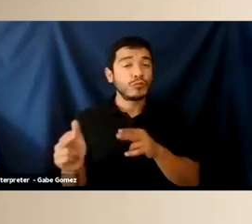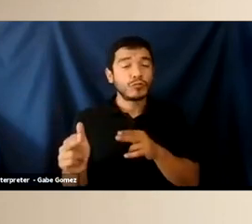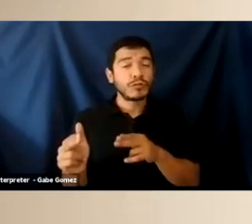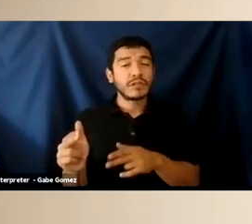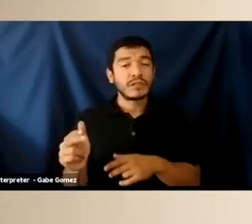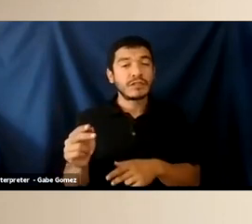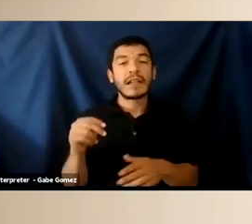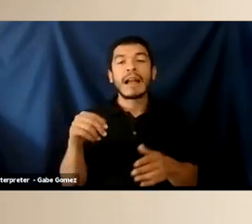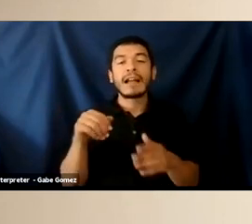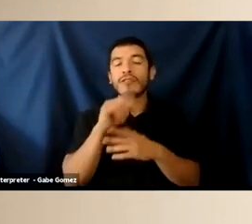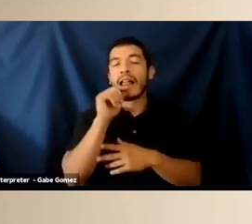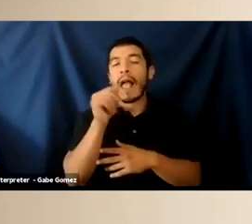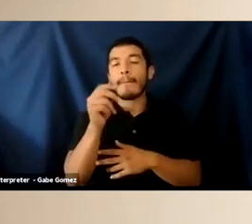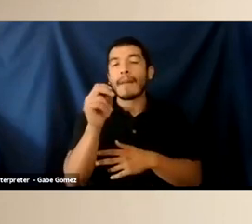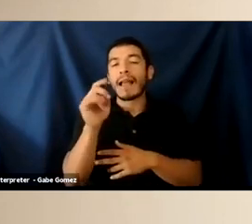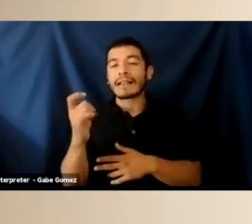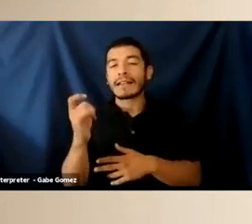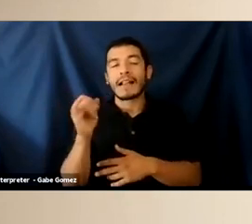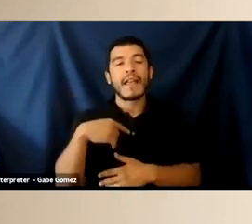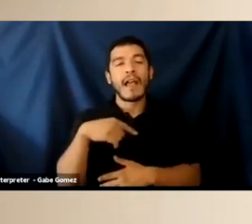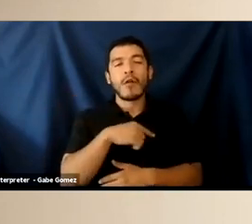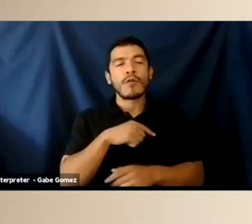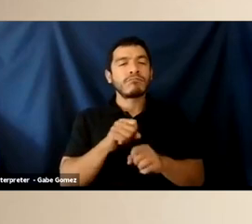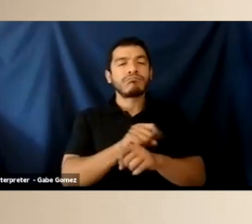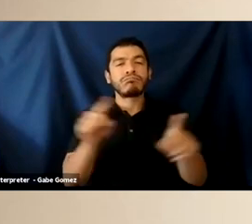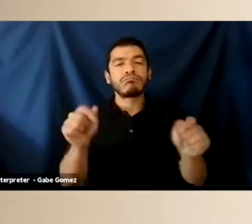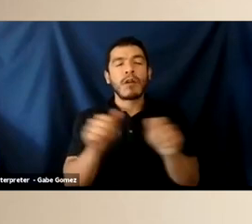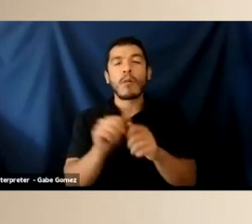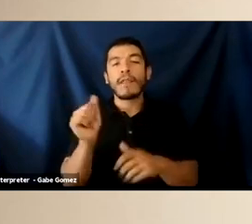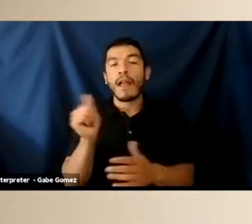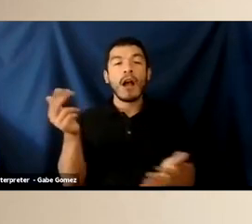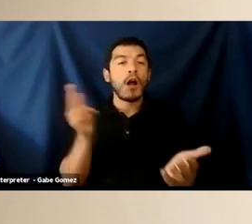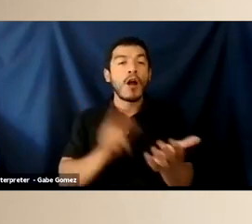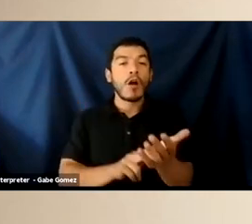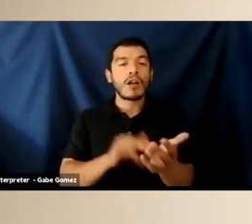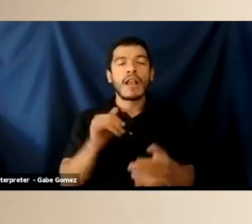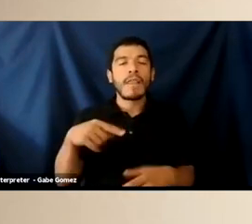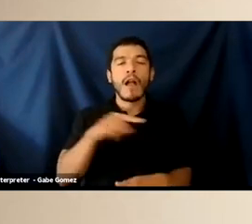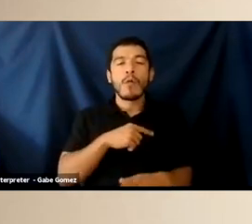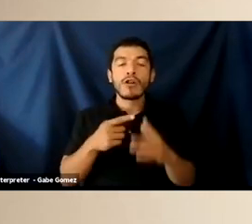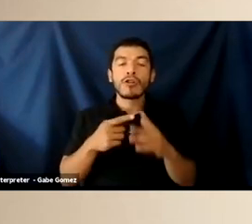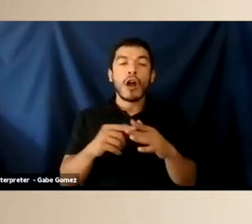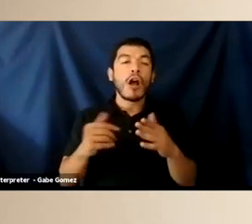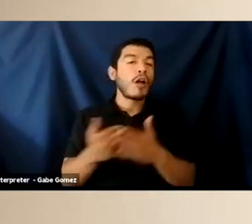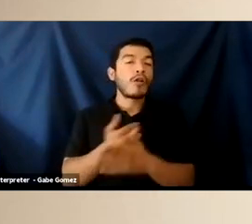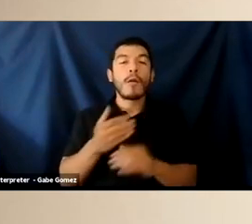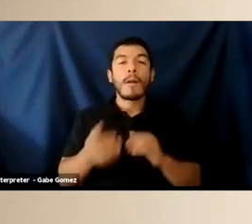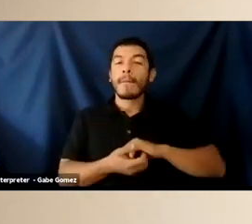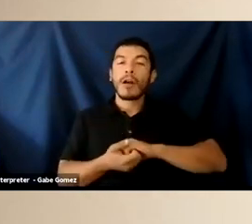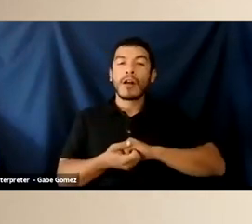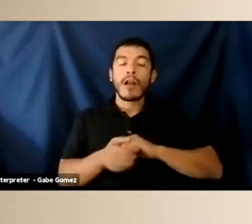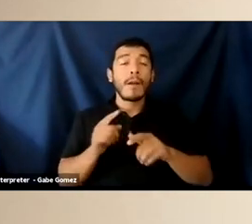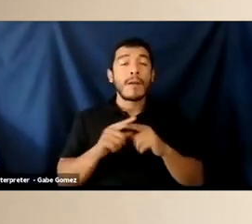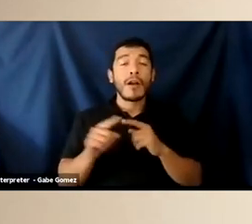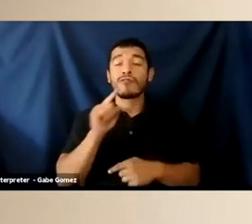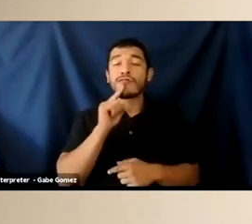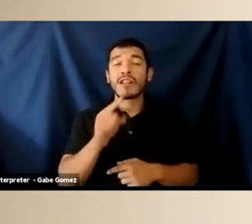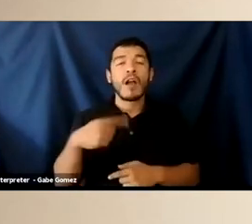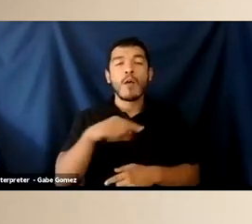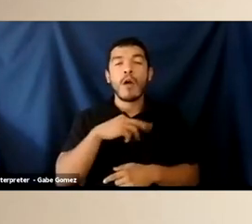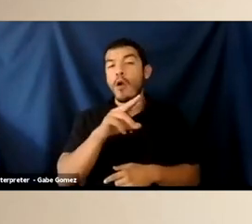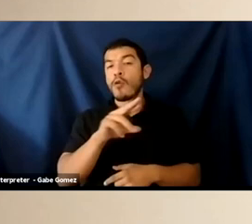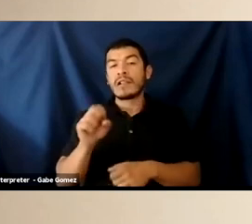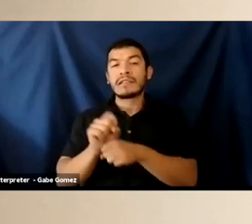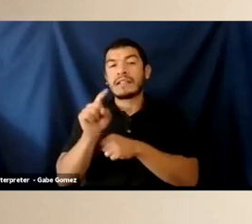It's an appendix that we issue along with the contracts when we onboard a new partner, but crucially, we resend